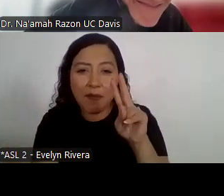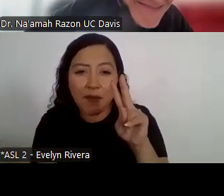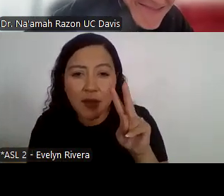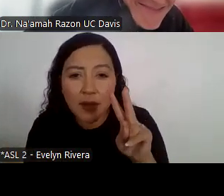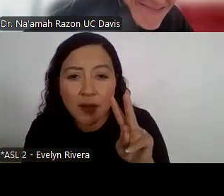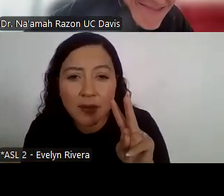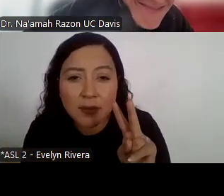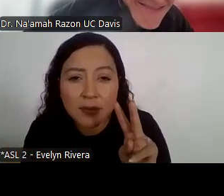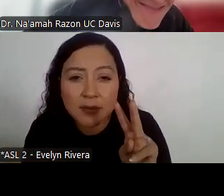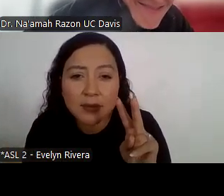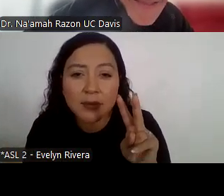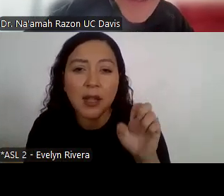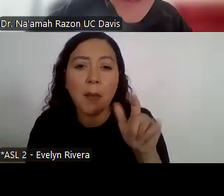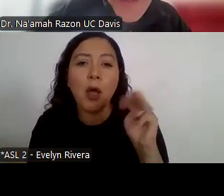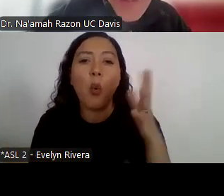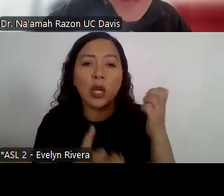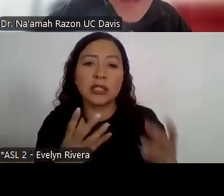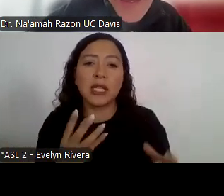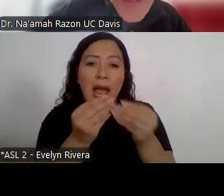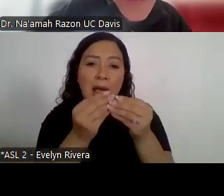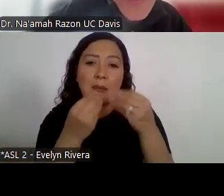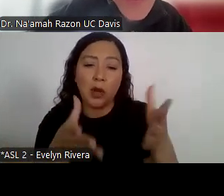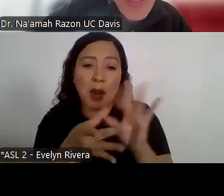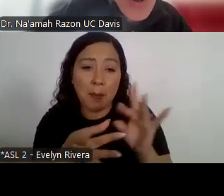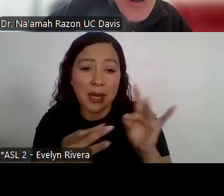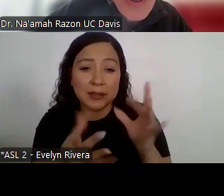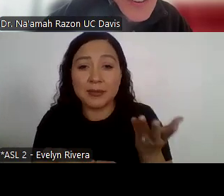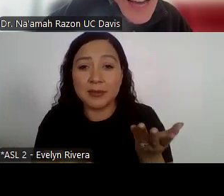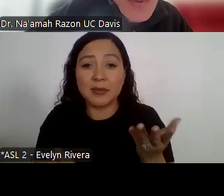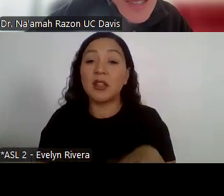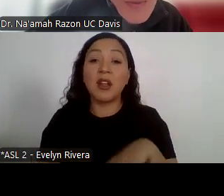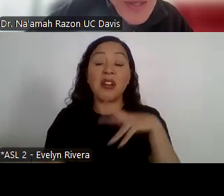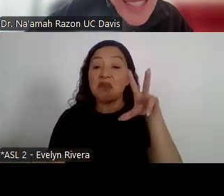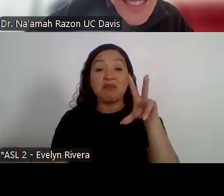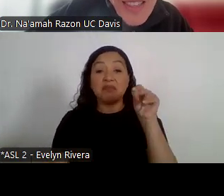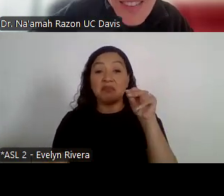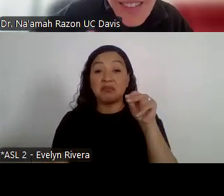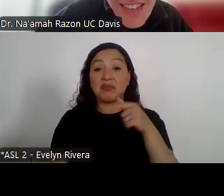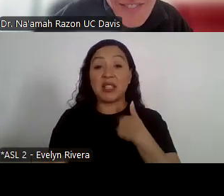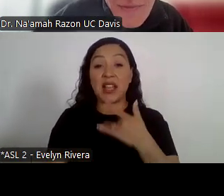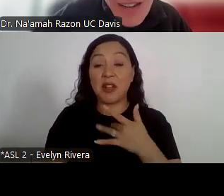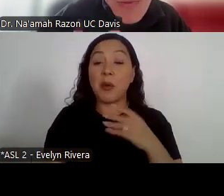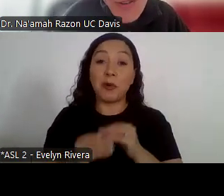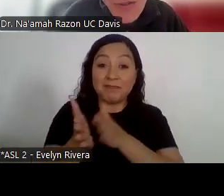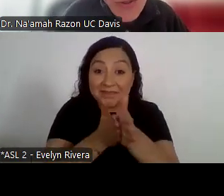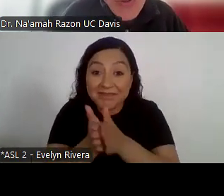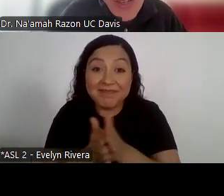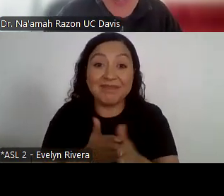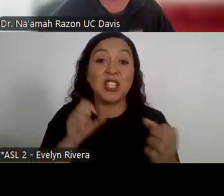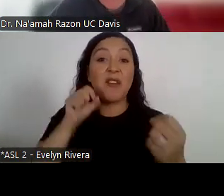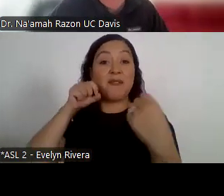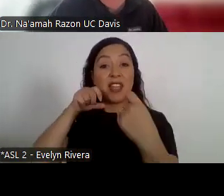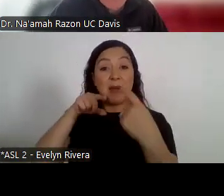our discussion. We've moved through these slides. No, I mean, I'm really most eager to kind of get feedback from all of you